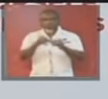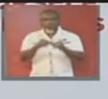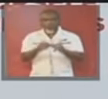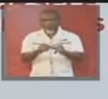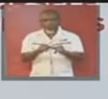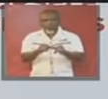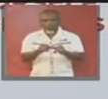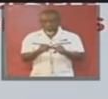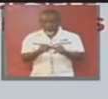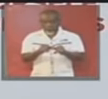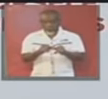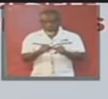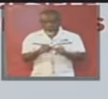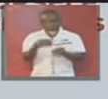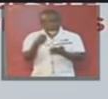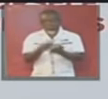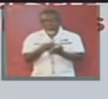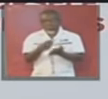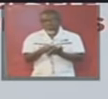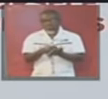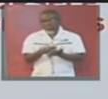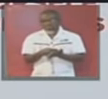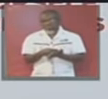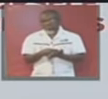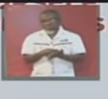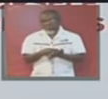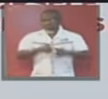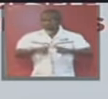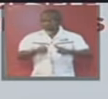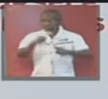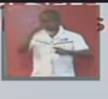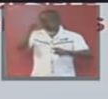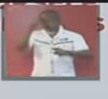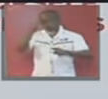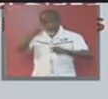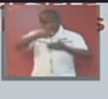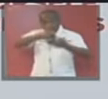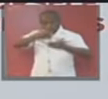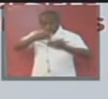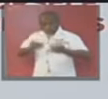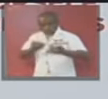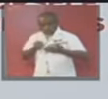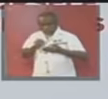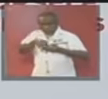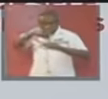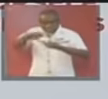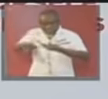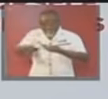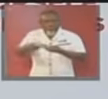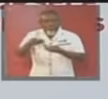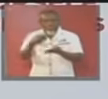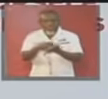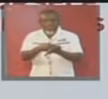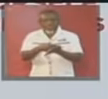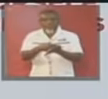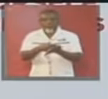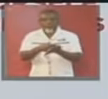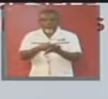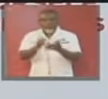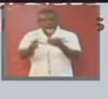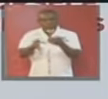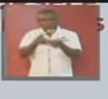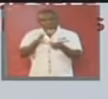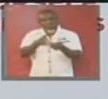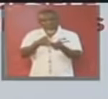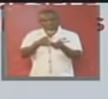190 countries pooled resources for the first time in the history of mankind. You were